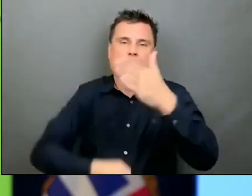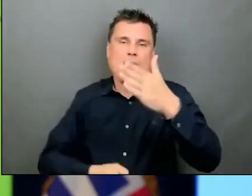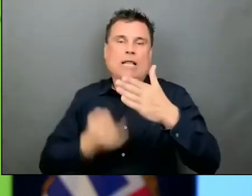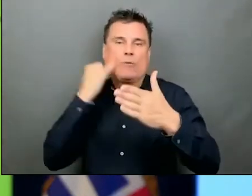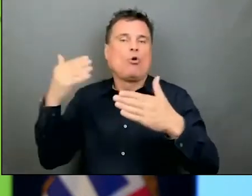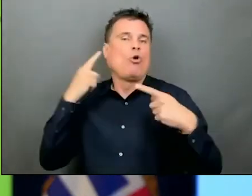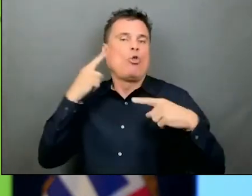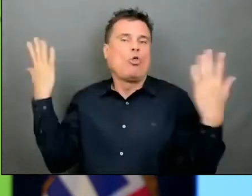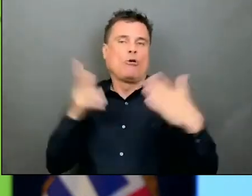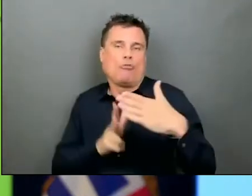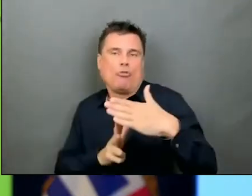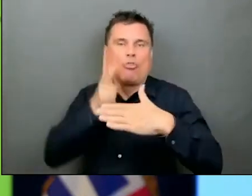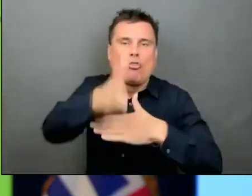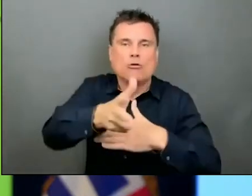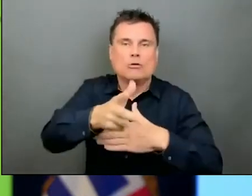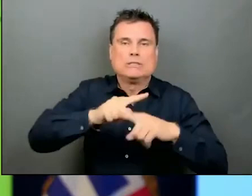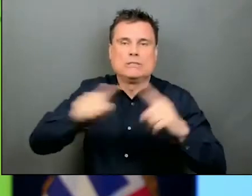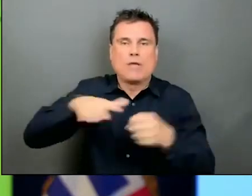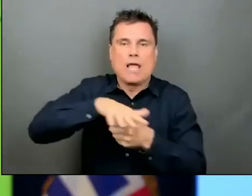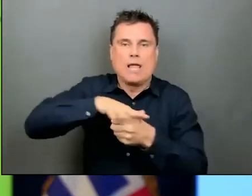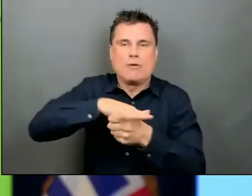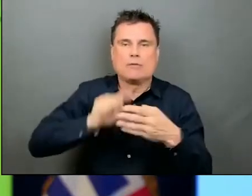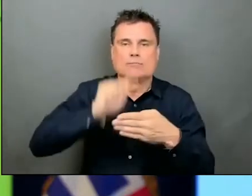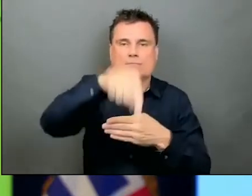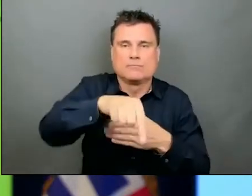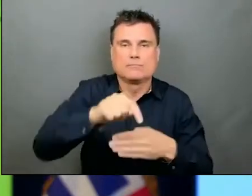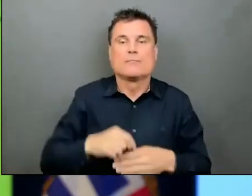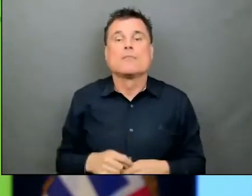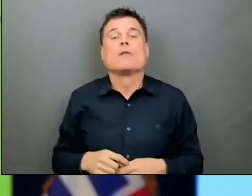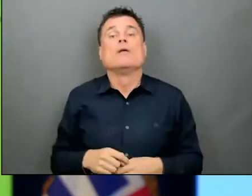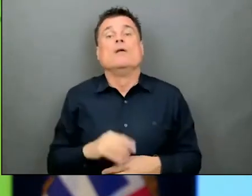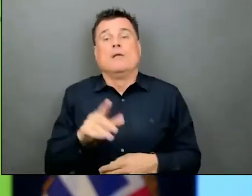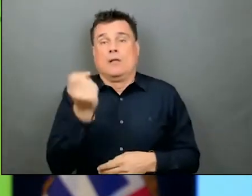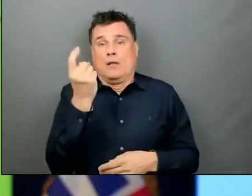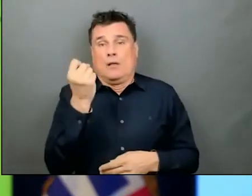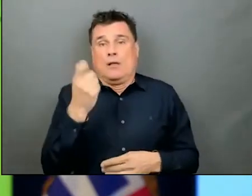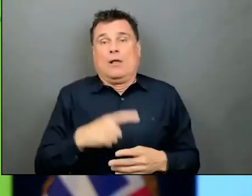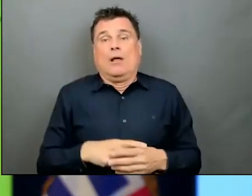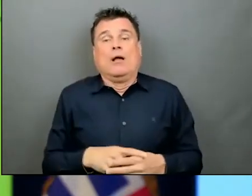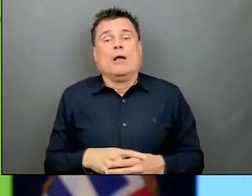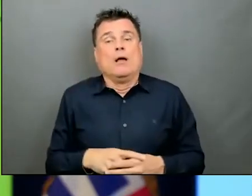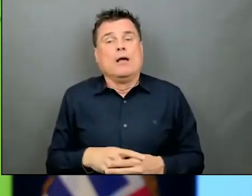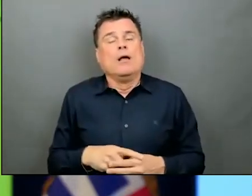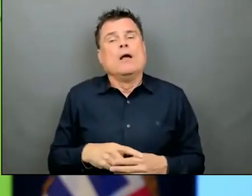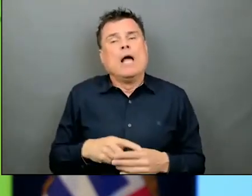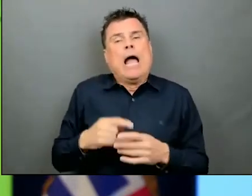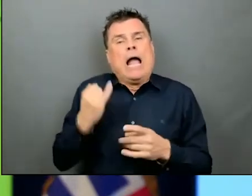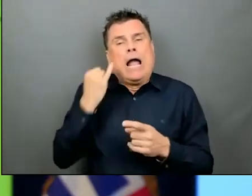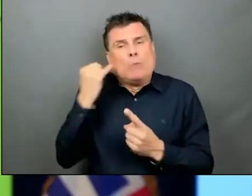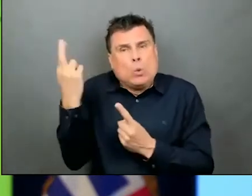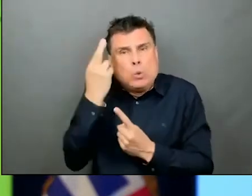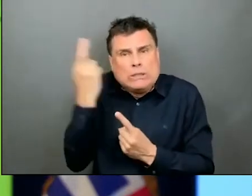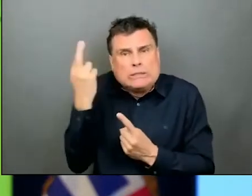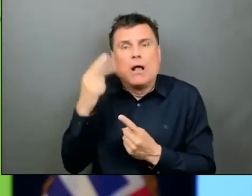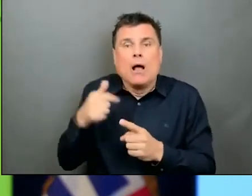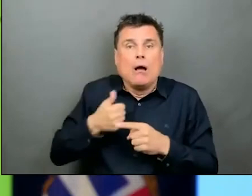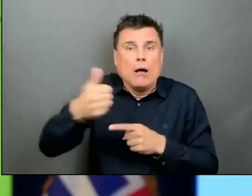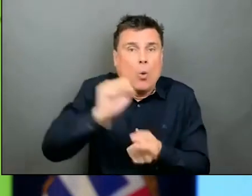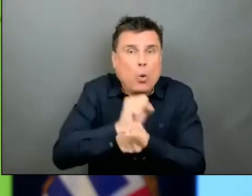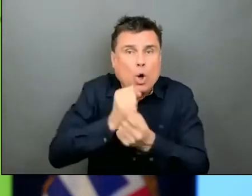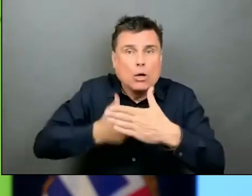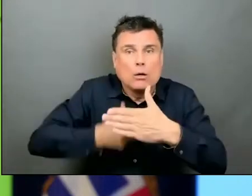order recognize reasonable exemptions to travel restrictions, such as going to work and going to